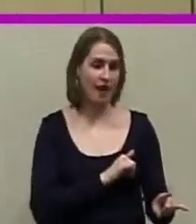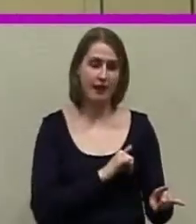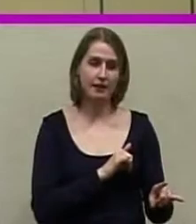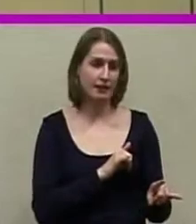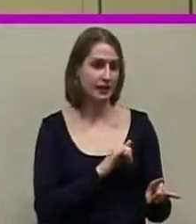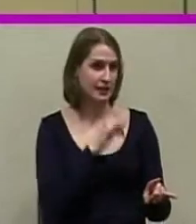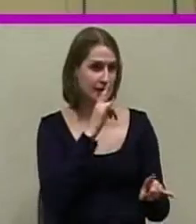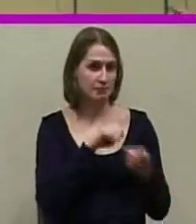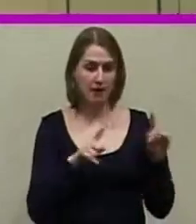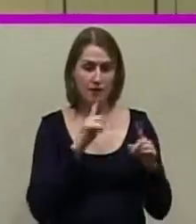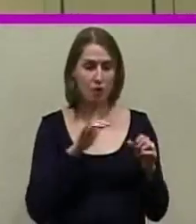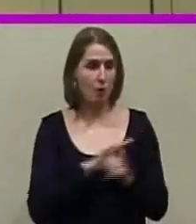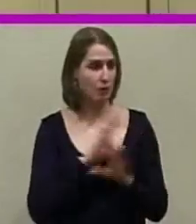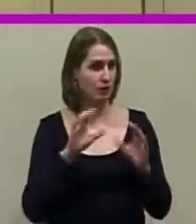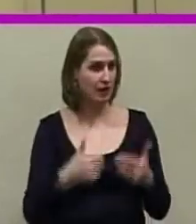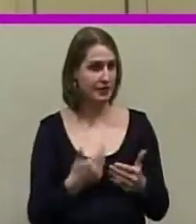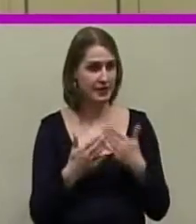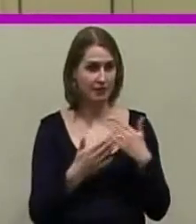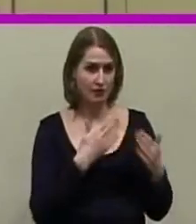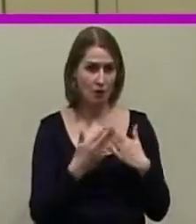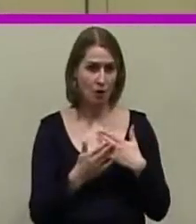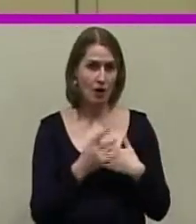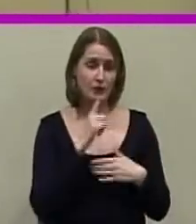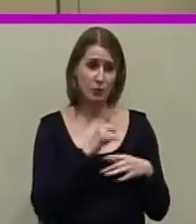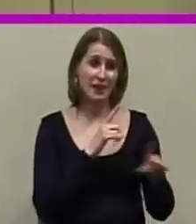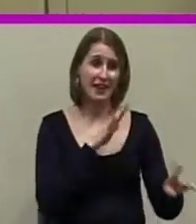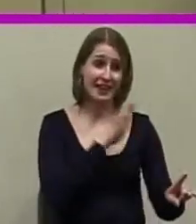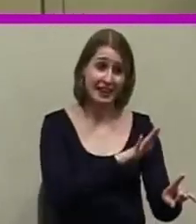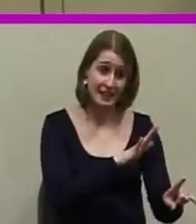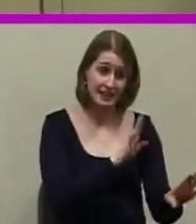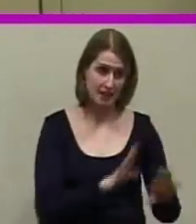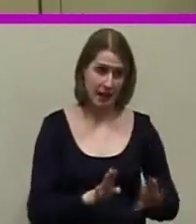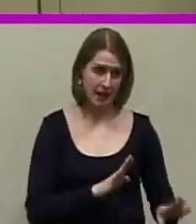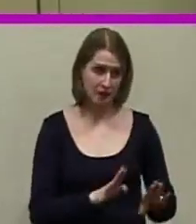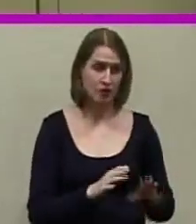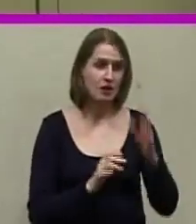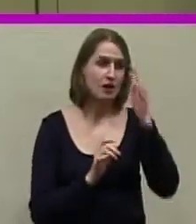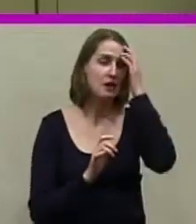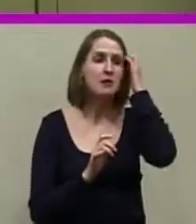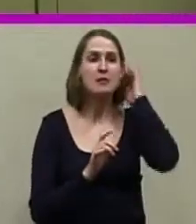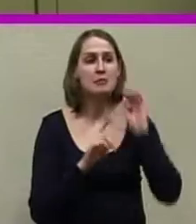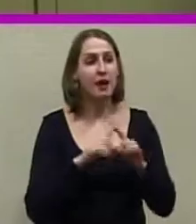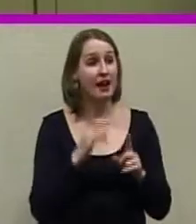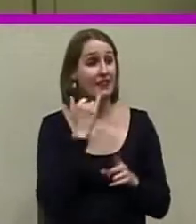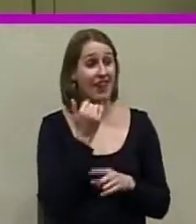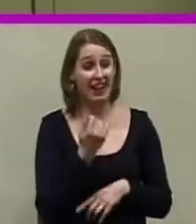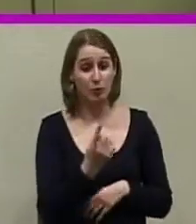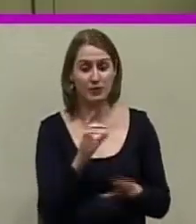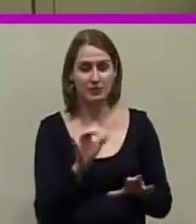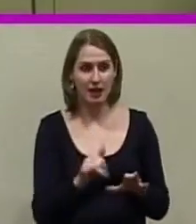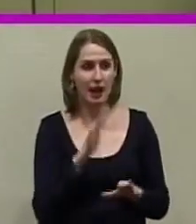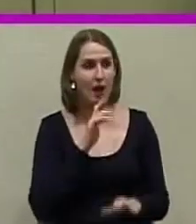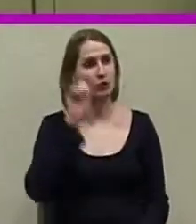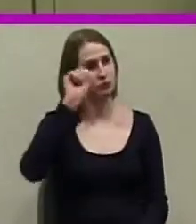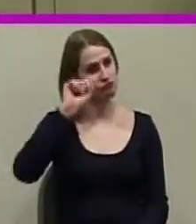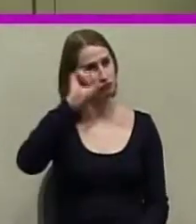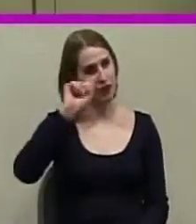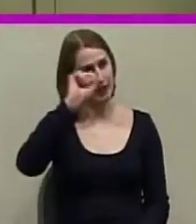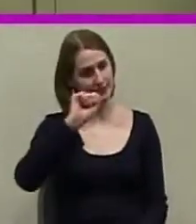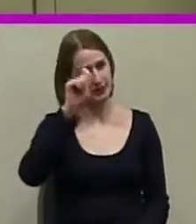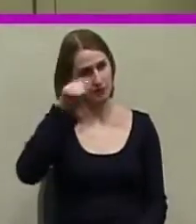entire class, even though it really is David's behavior I'm after. If anybody does this, I'm taking a mark away. Now the marks I put